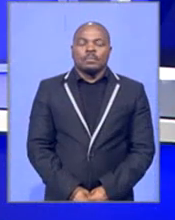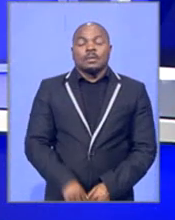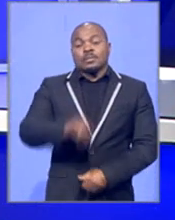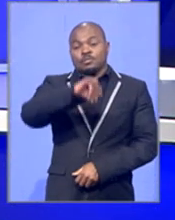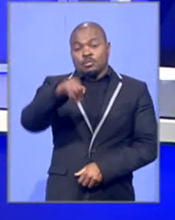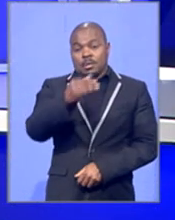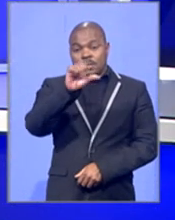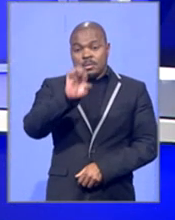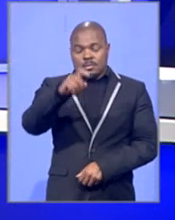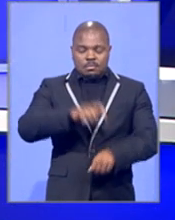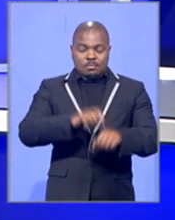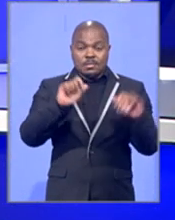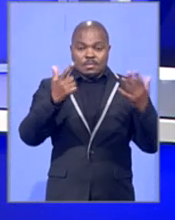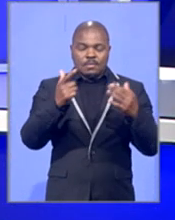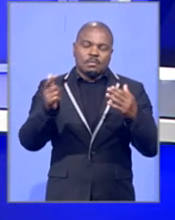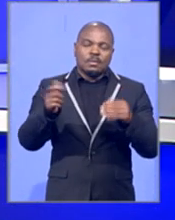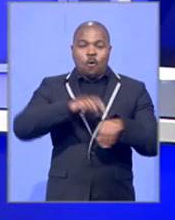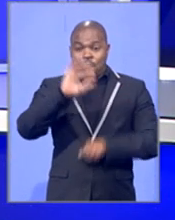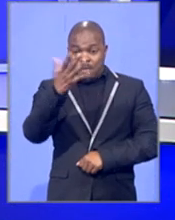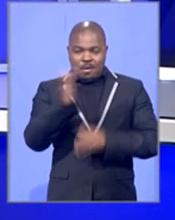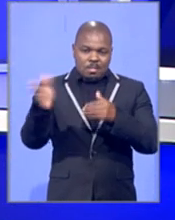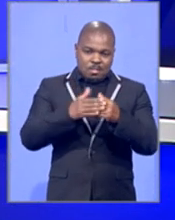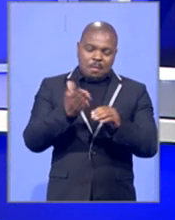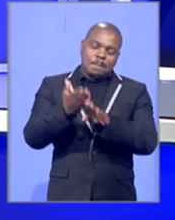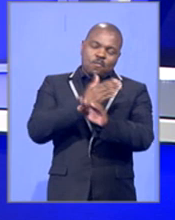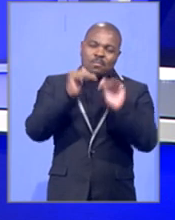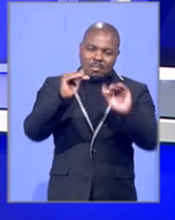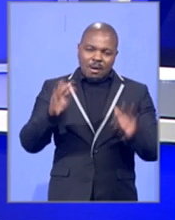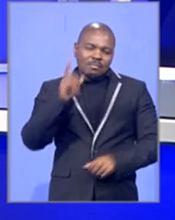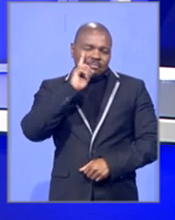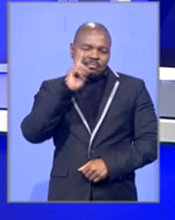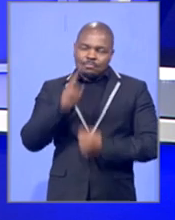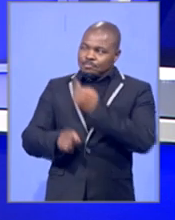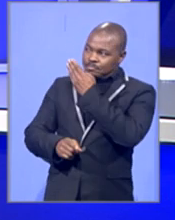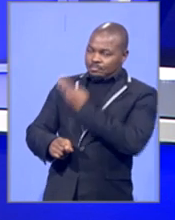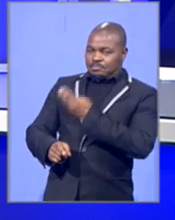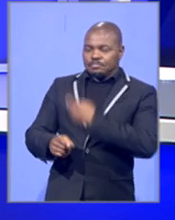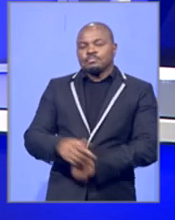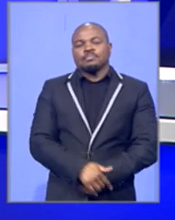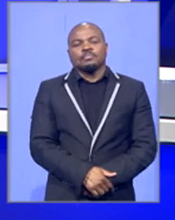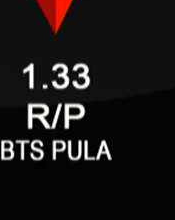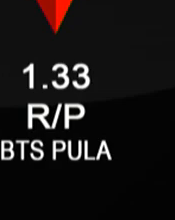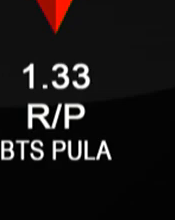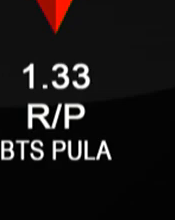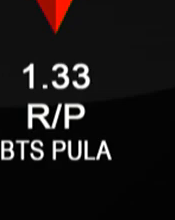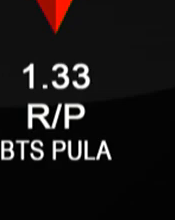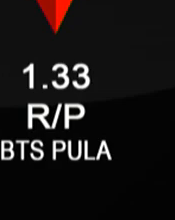Bjale a re boneng ka boripana gore mebaraka e be eme bjang ga JSE e tswalela pijana ka iri ya bohlano.